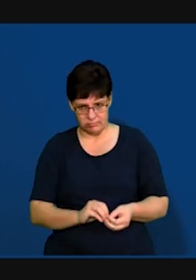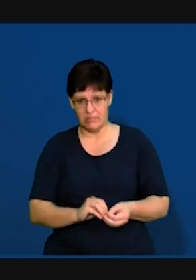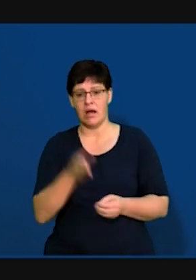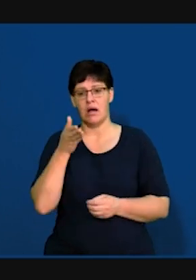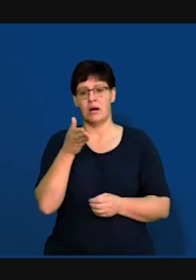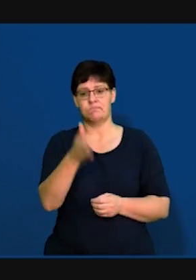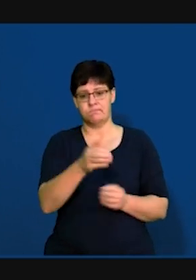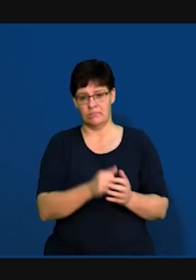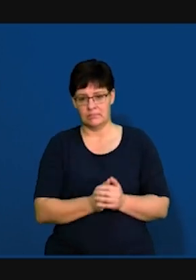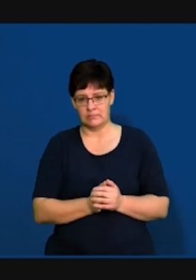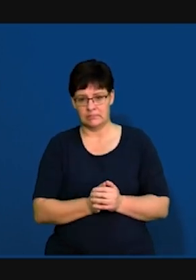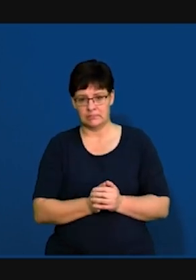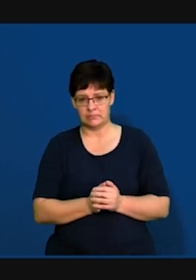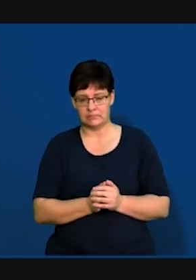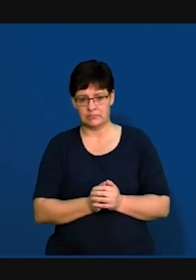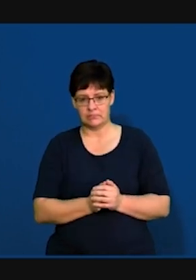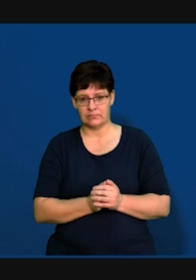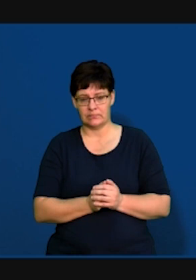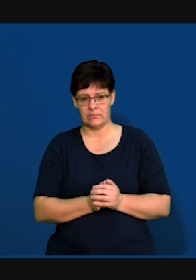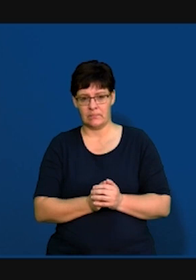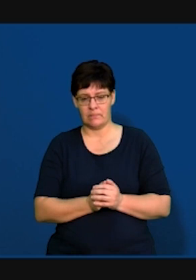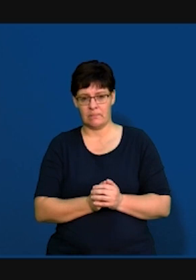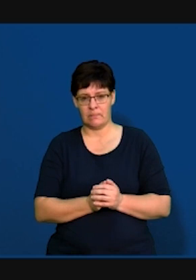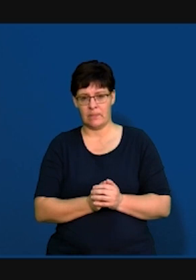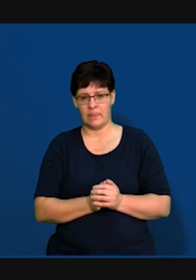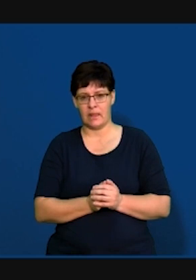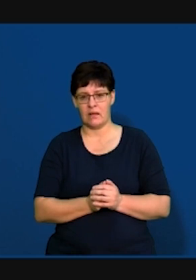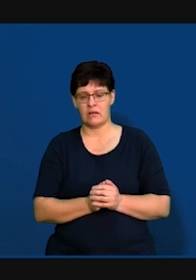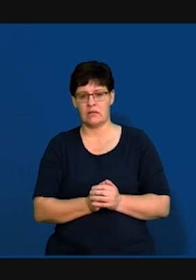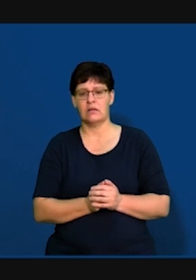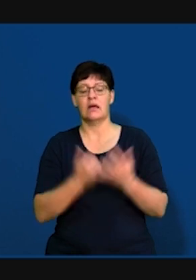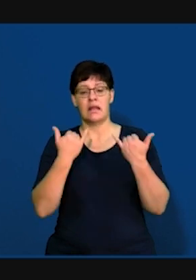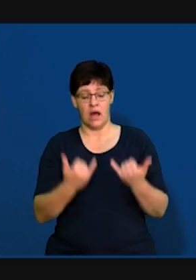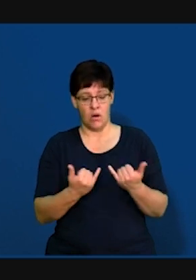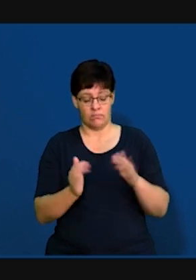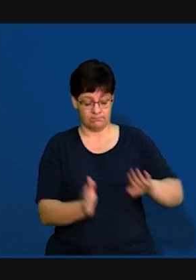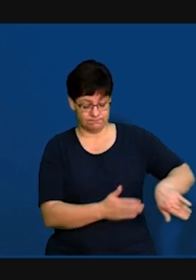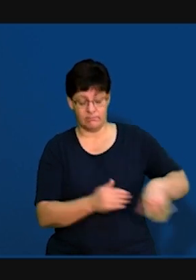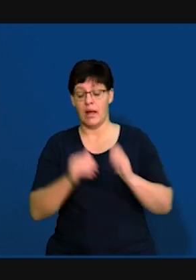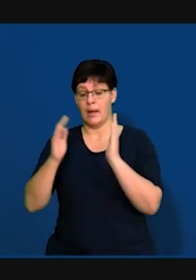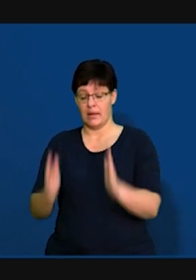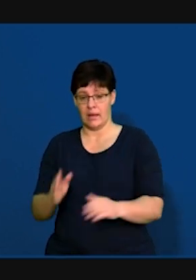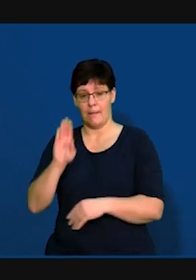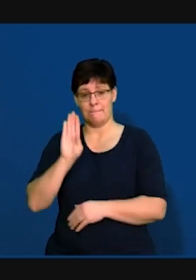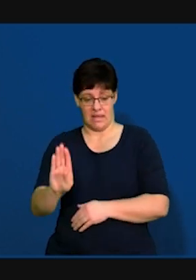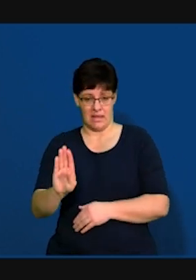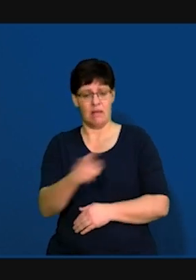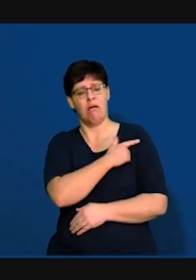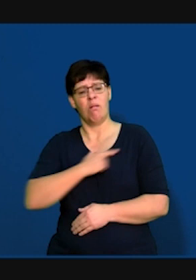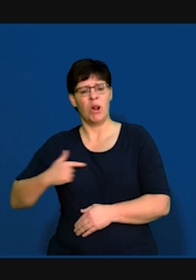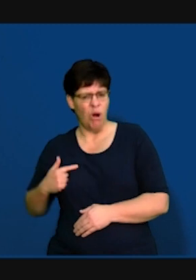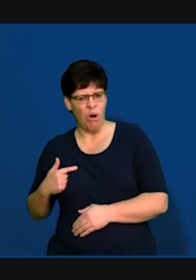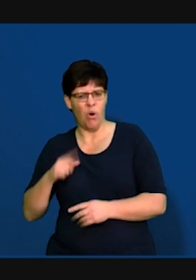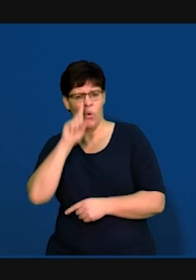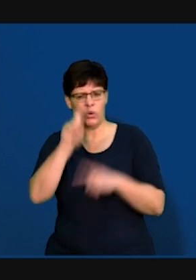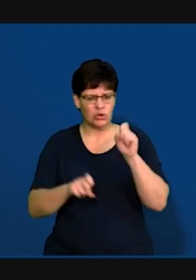okay? Right. Okay, moving along, then we've got the section B, which are long questions or structured